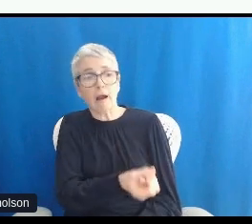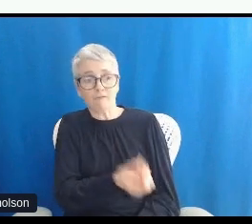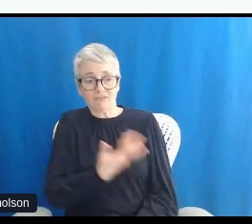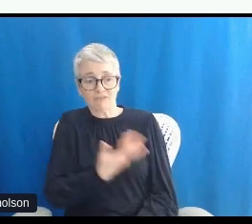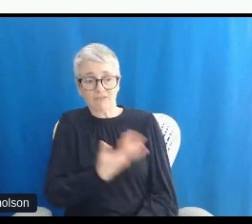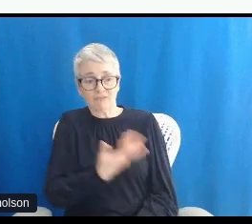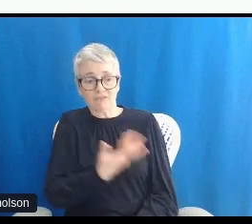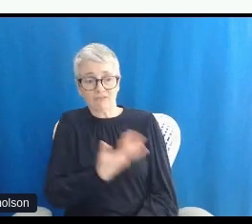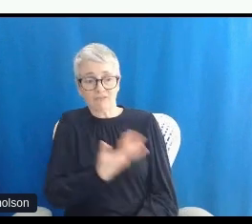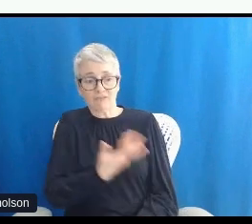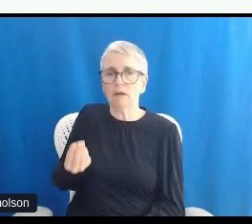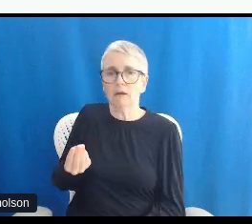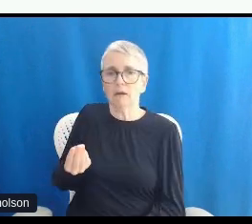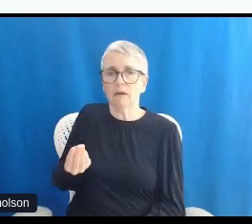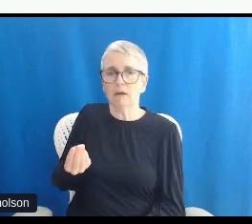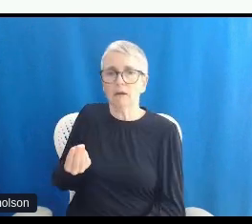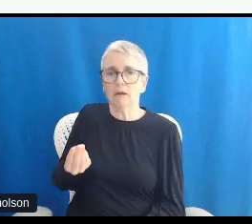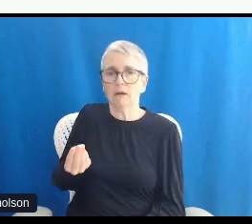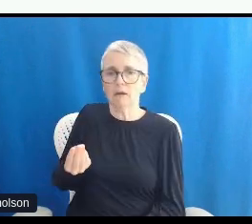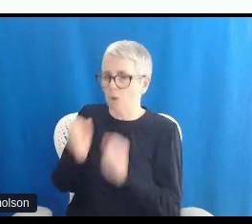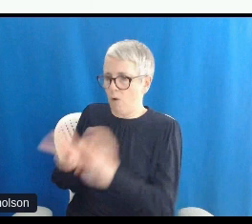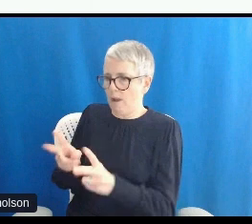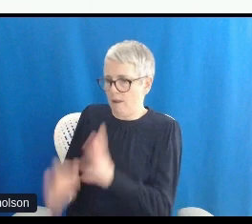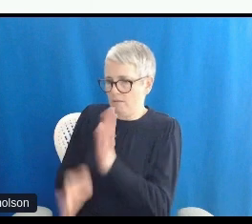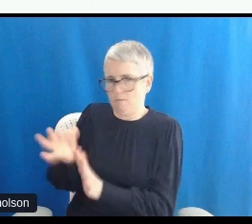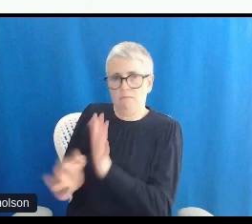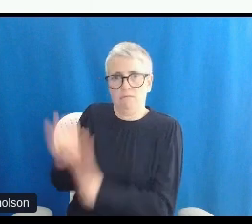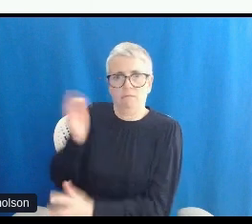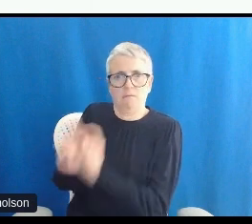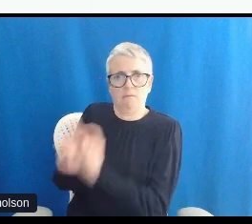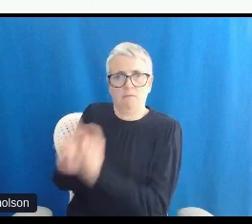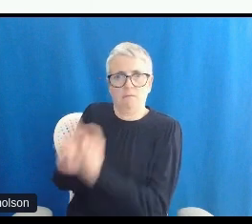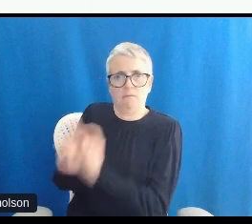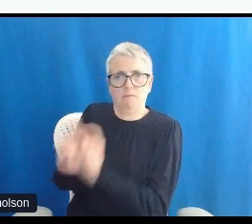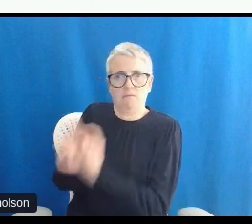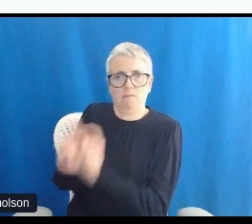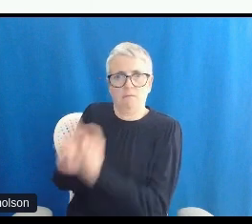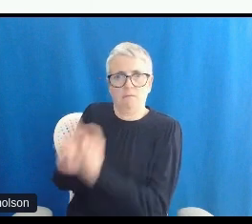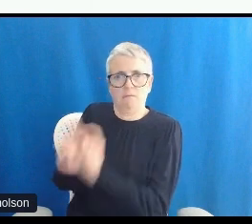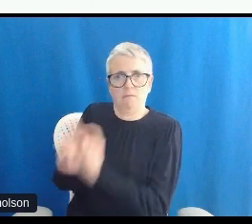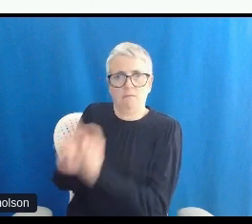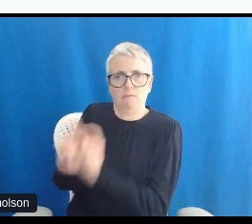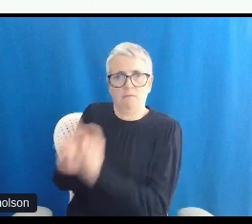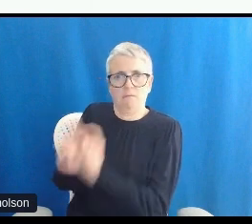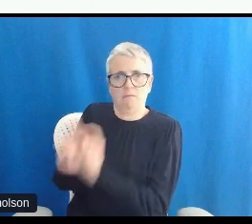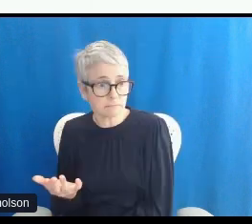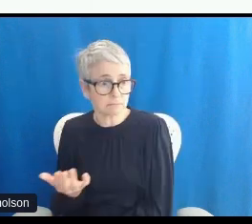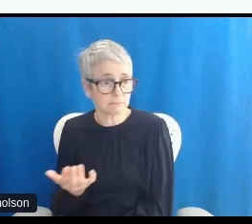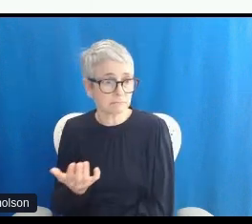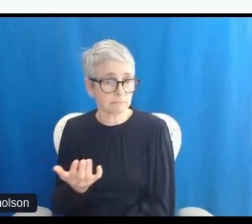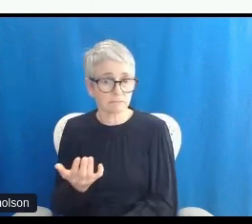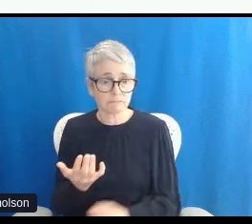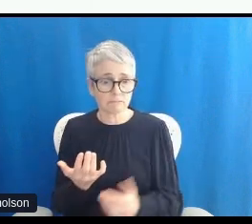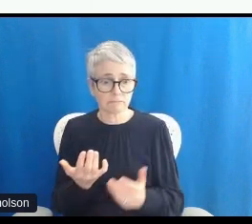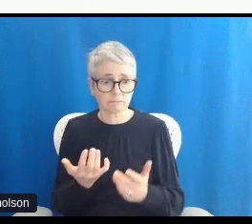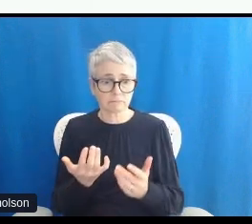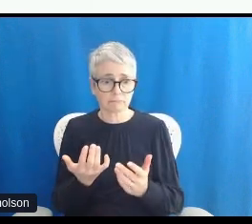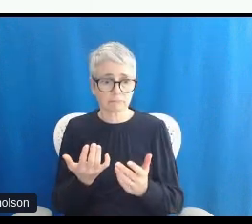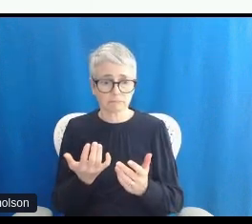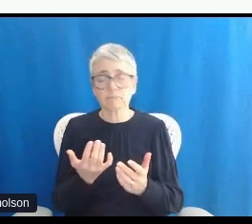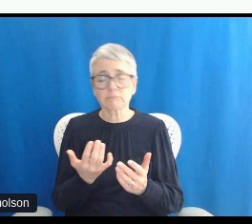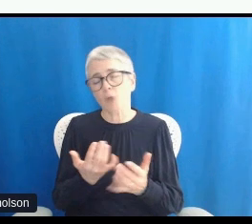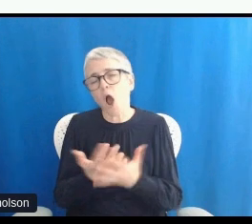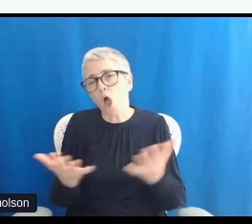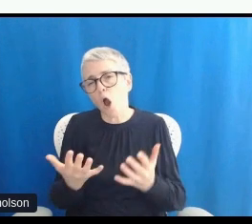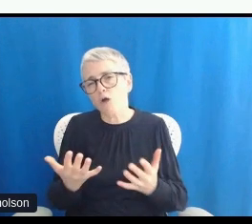research and upgraded the given product it relates to. So yeah, a lot of it comes to talking to the users, and